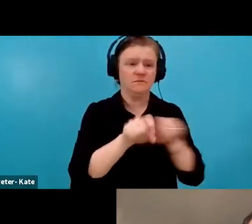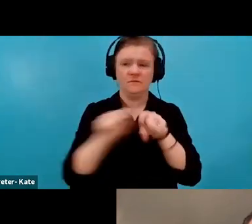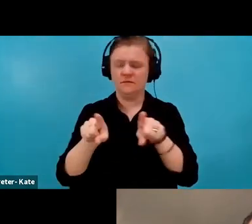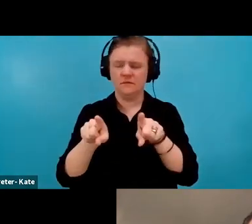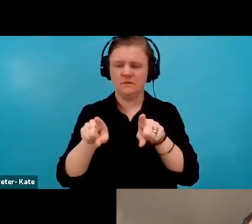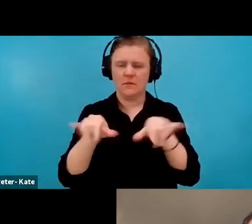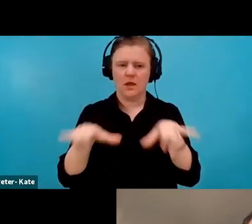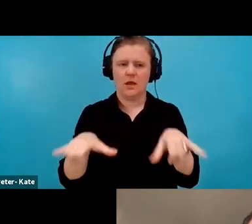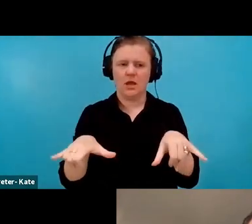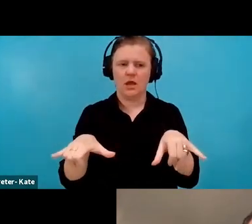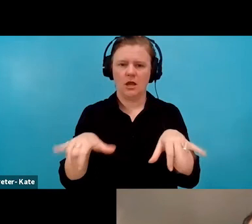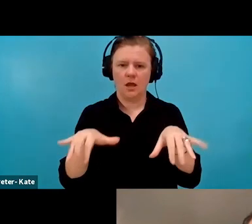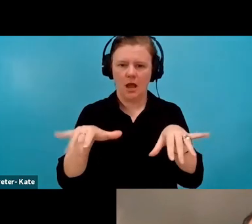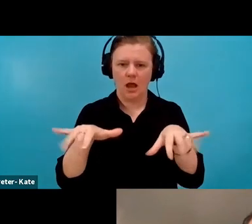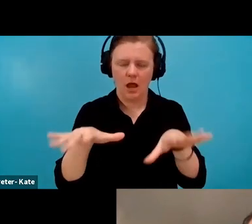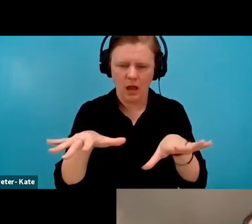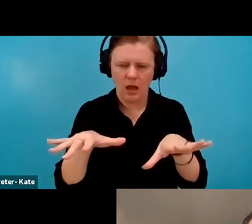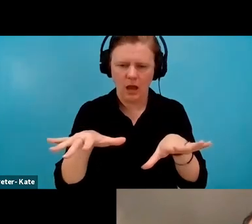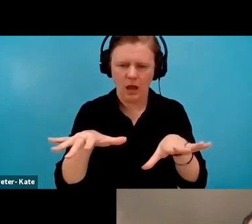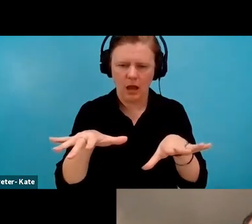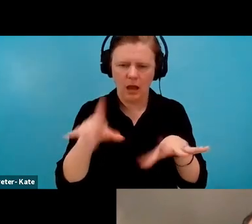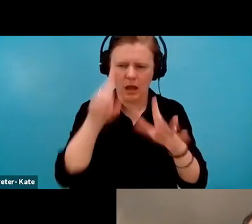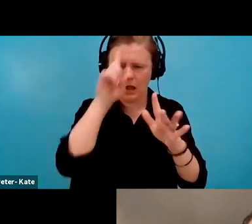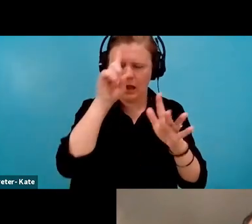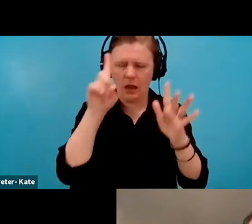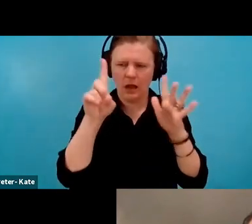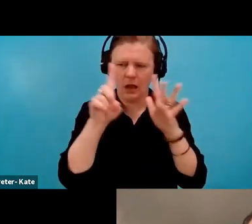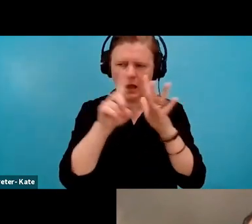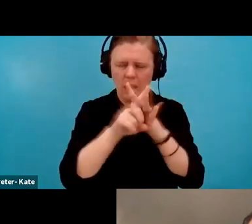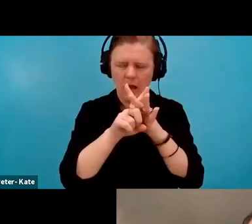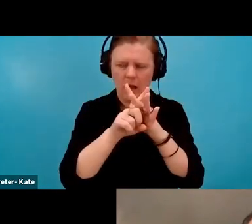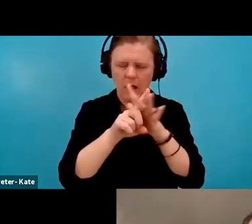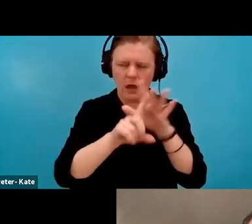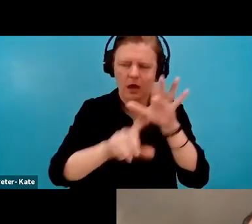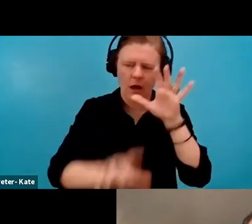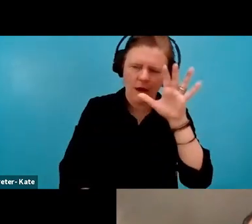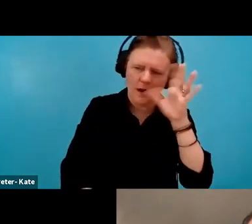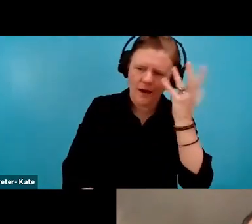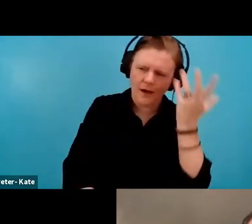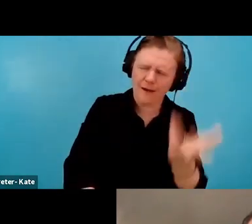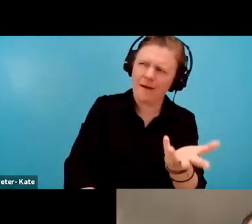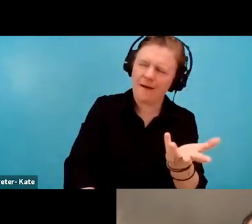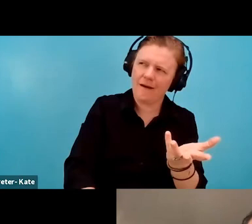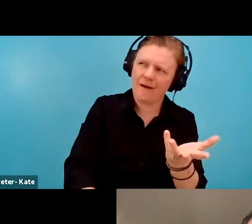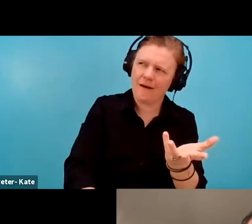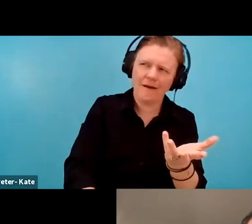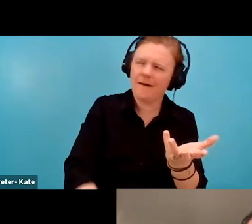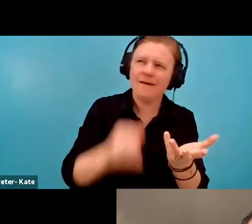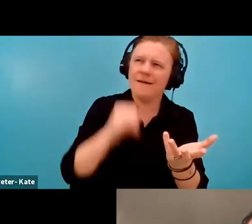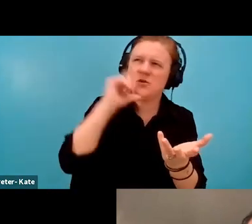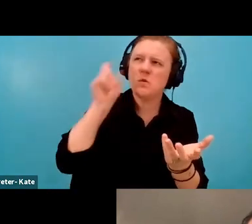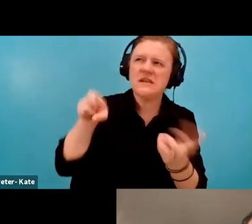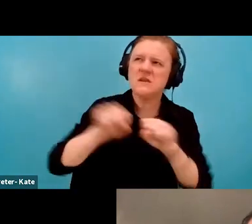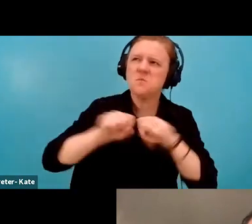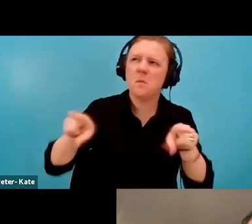sort of thinking in the shower sorts of moments where you think like, you know, I wonder, I could just release the one with the audio